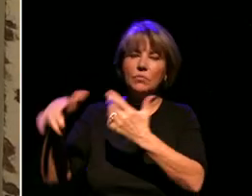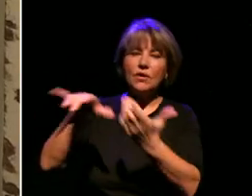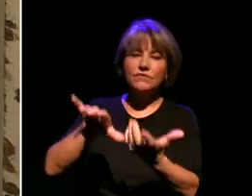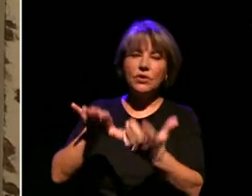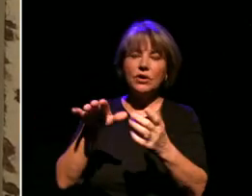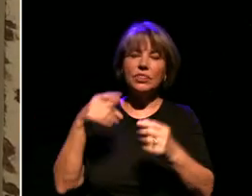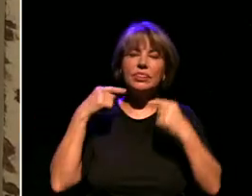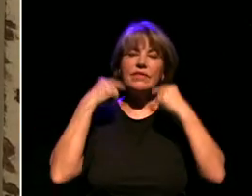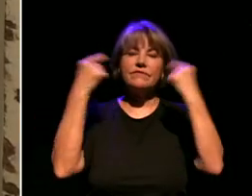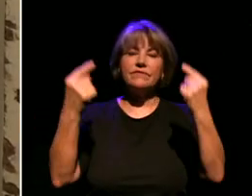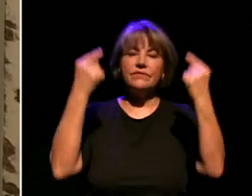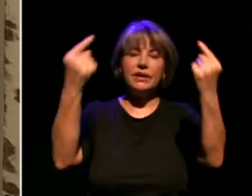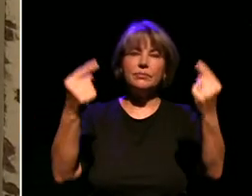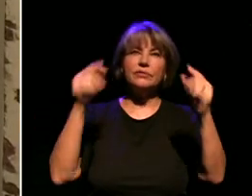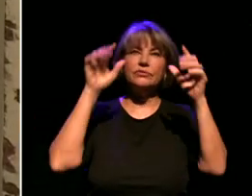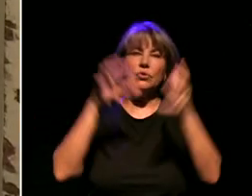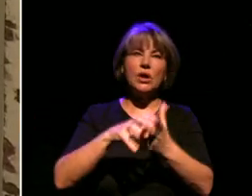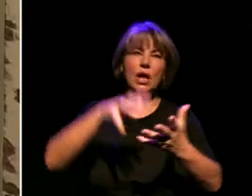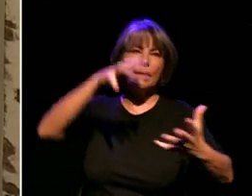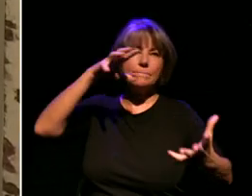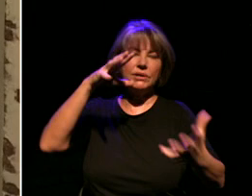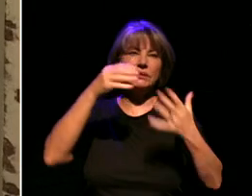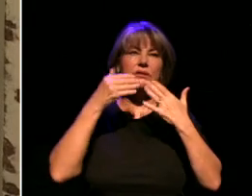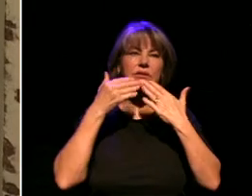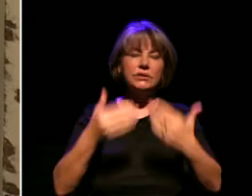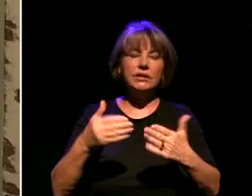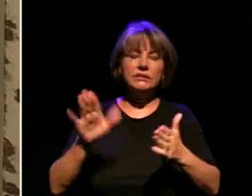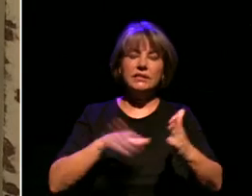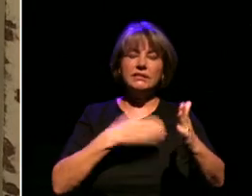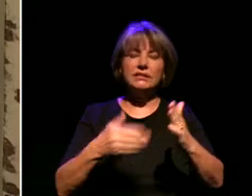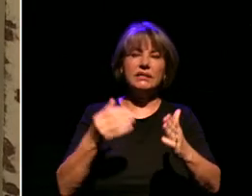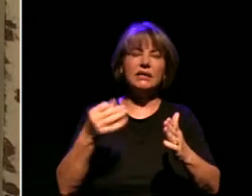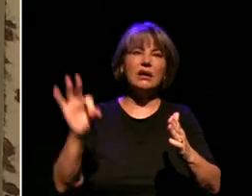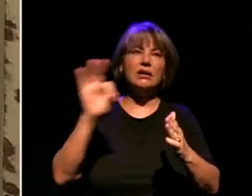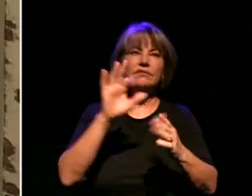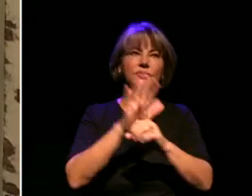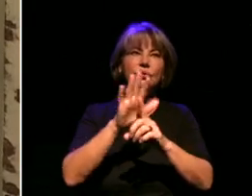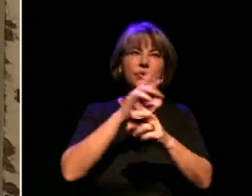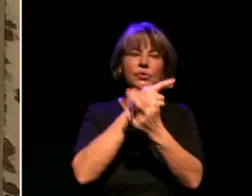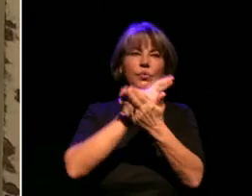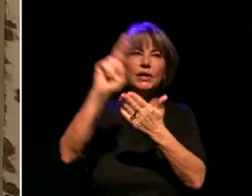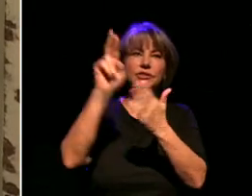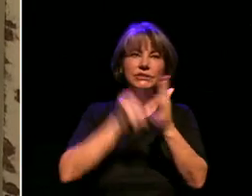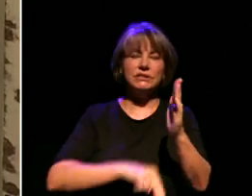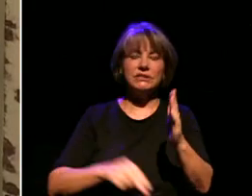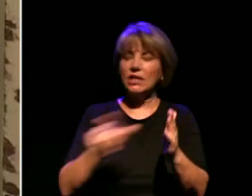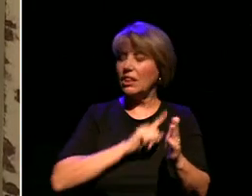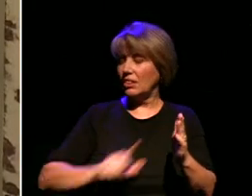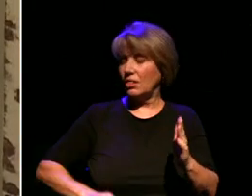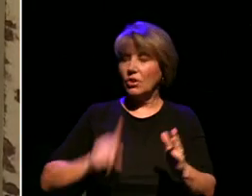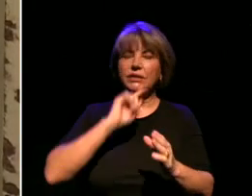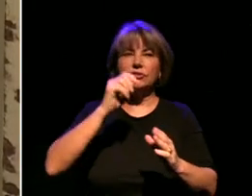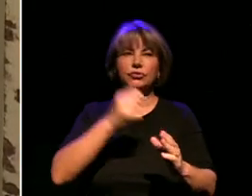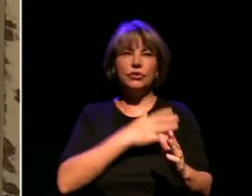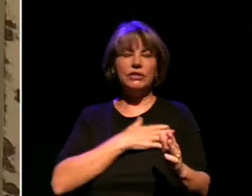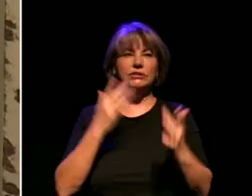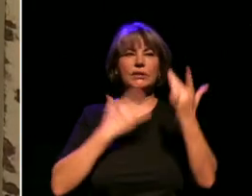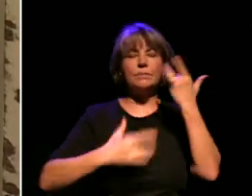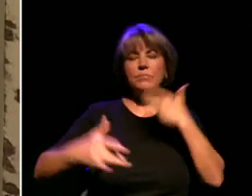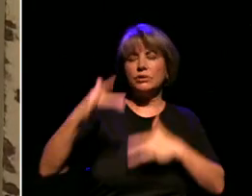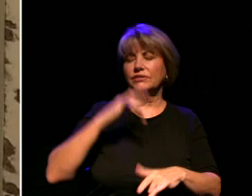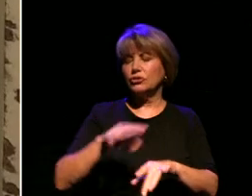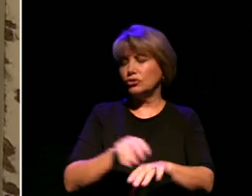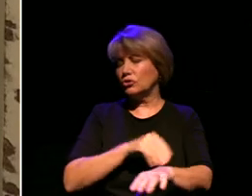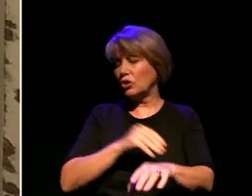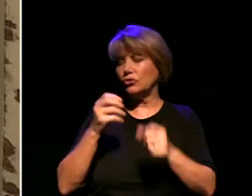your abundant goodness and shall sing aloud of your righteousness. The Lord is gracious and merciful, slow to anger